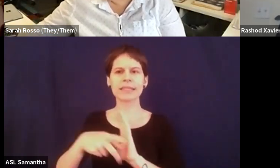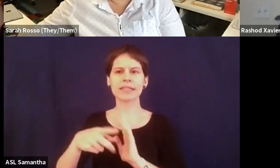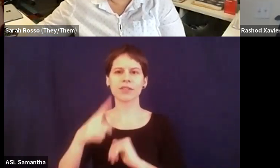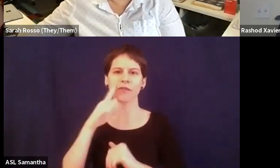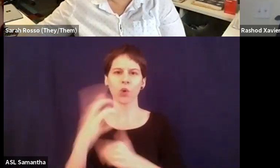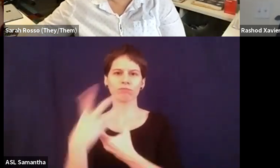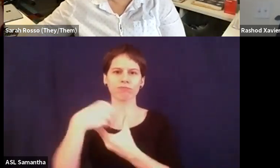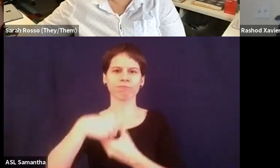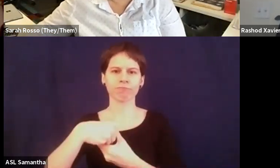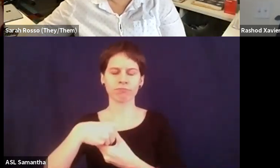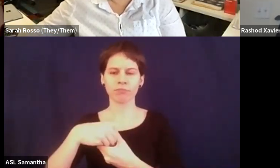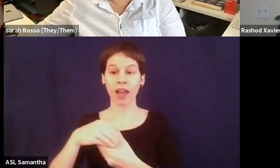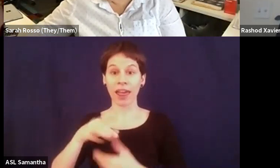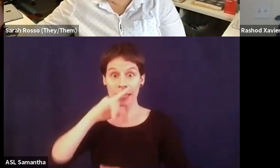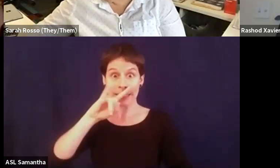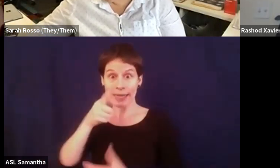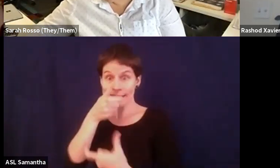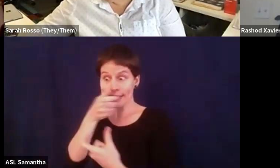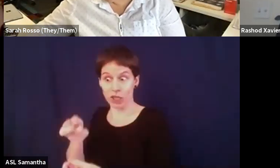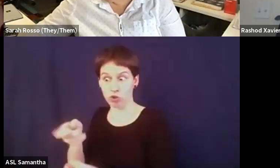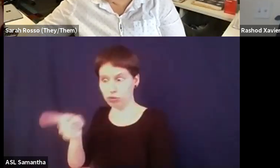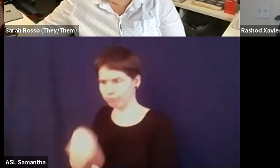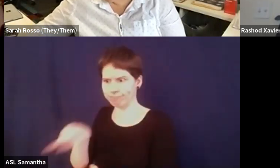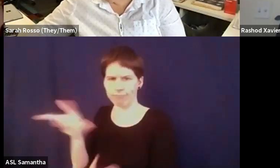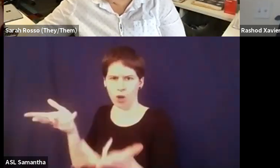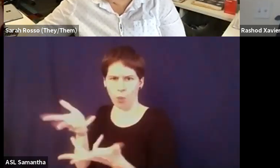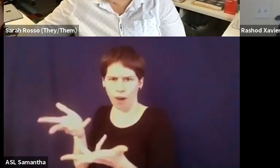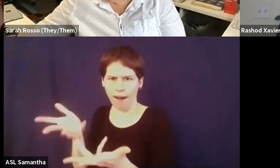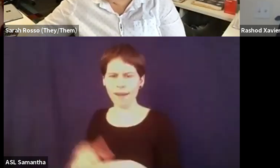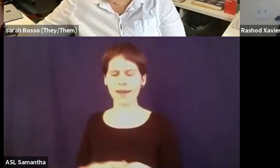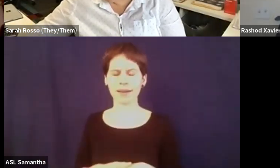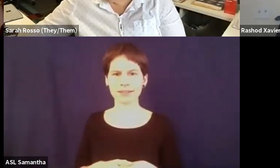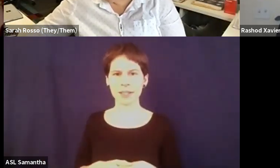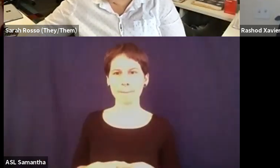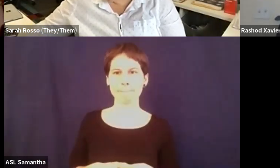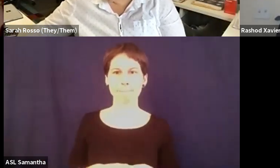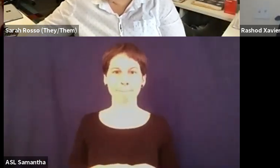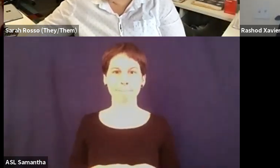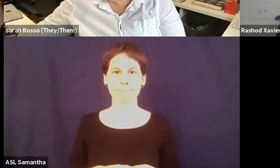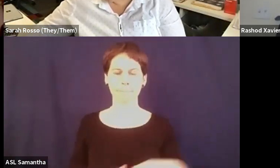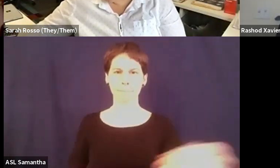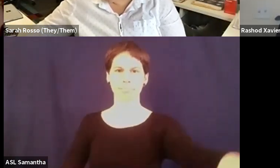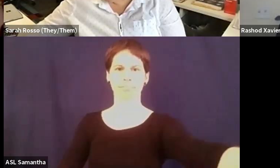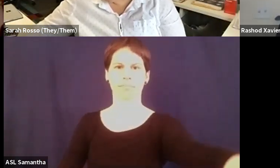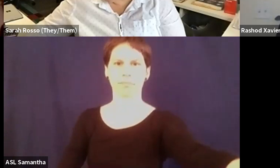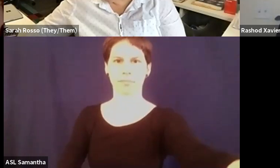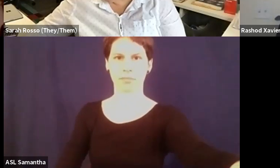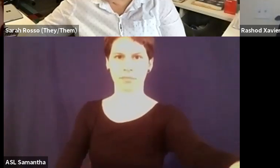interest in what the kids are interested in and what youth are interested in. I'll be completely honest with you, my whole